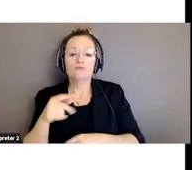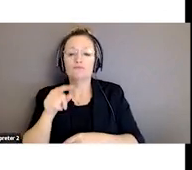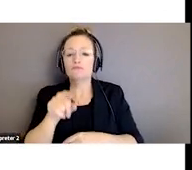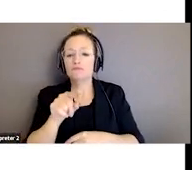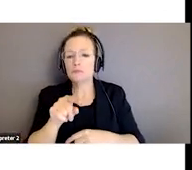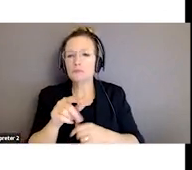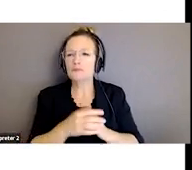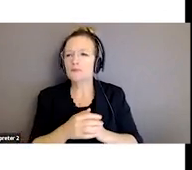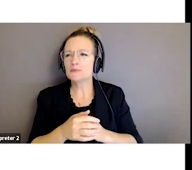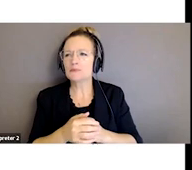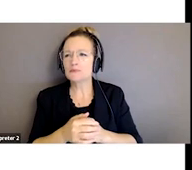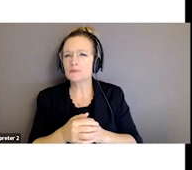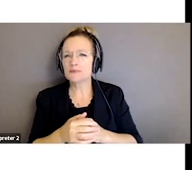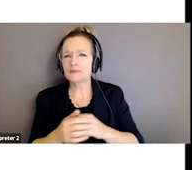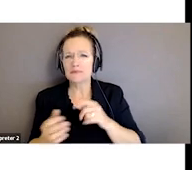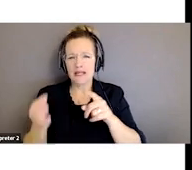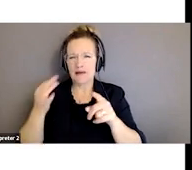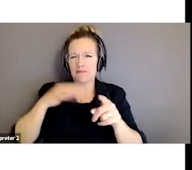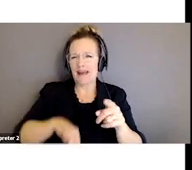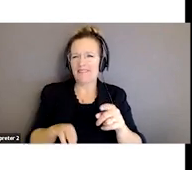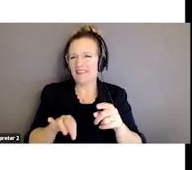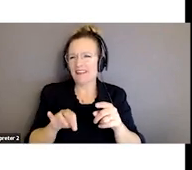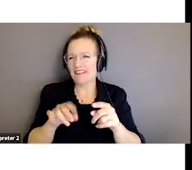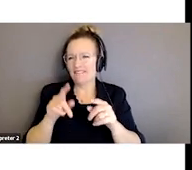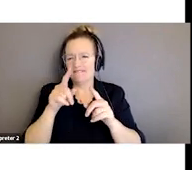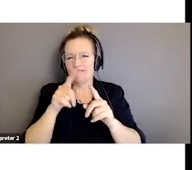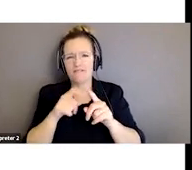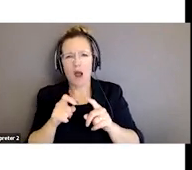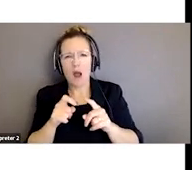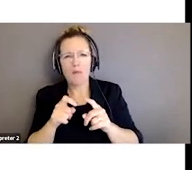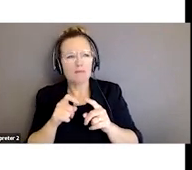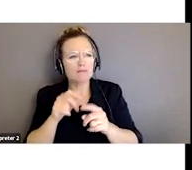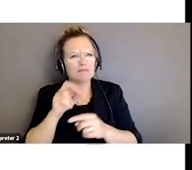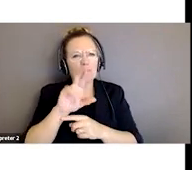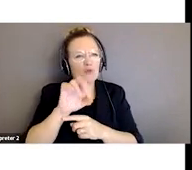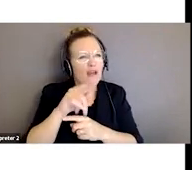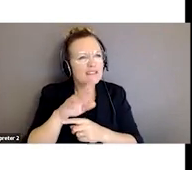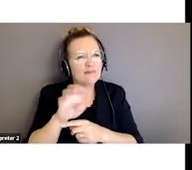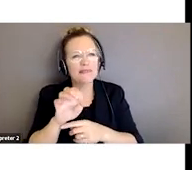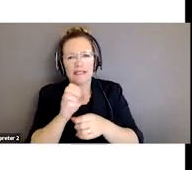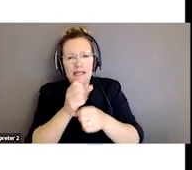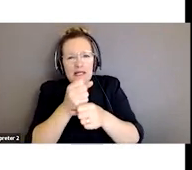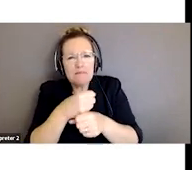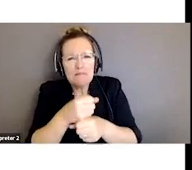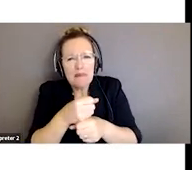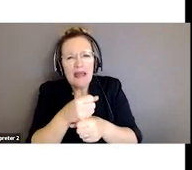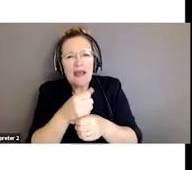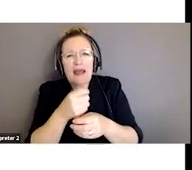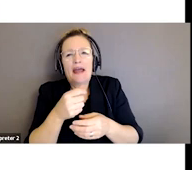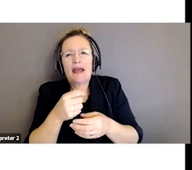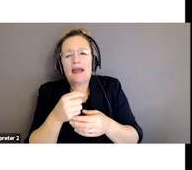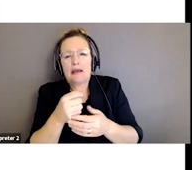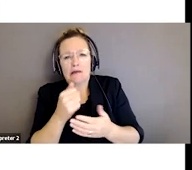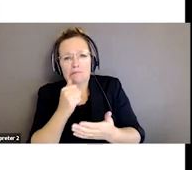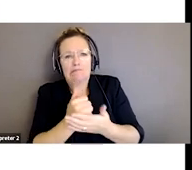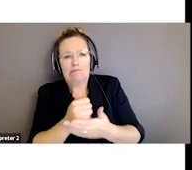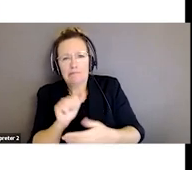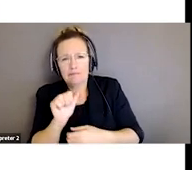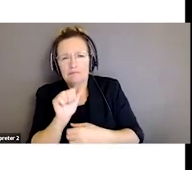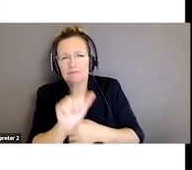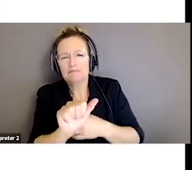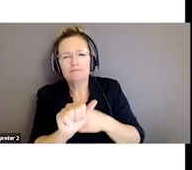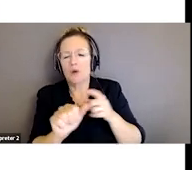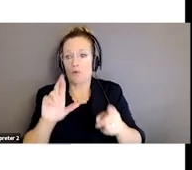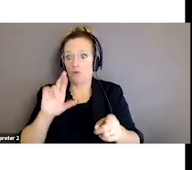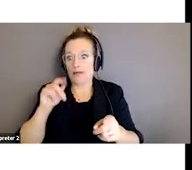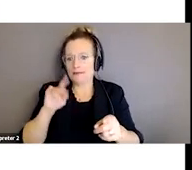they don't benefit as much from patents. There's a lot less that they can patent. Recipes are usually not patentable.